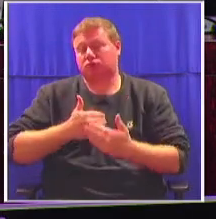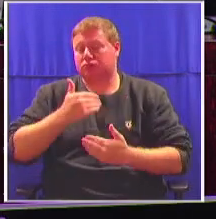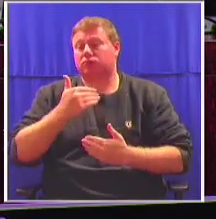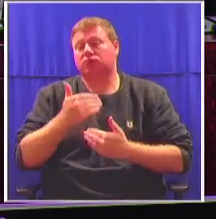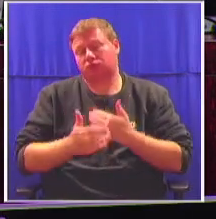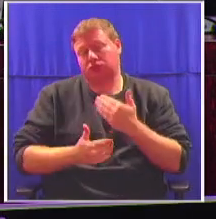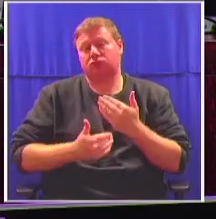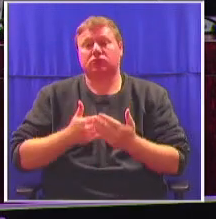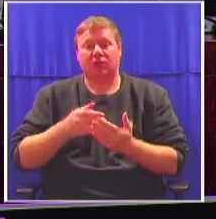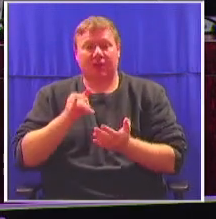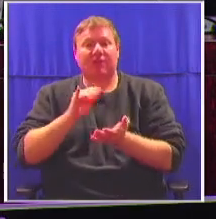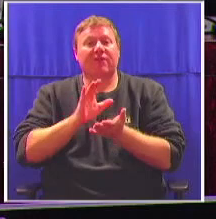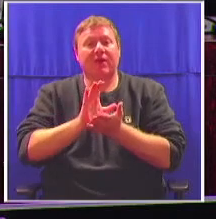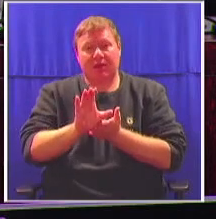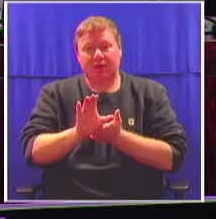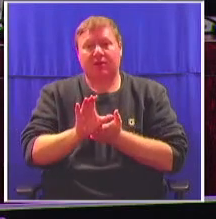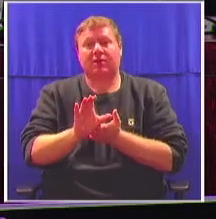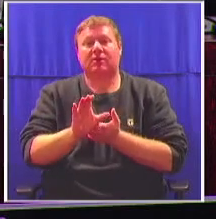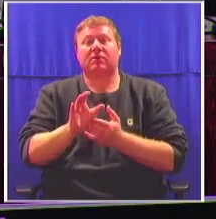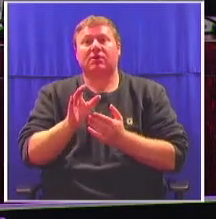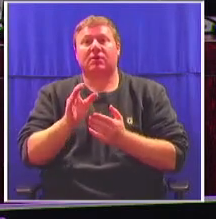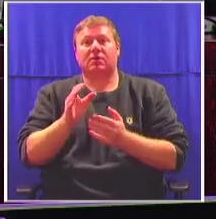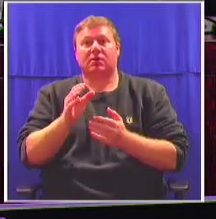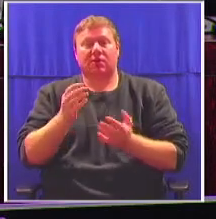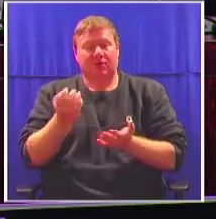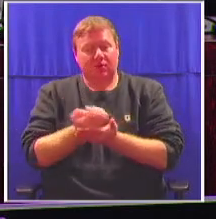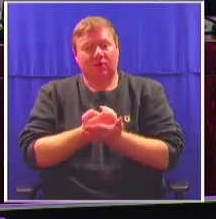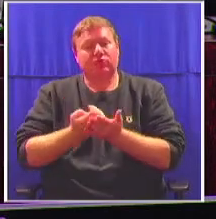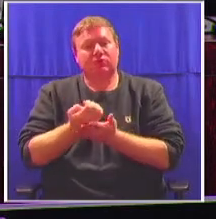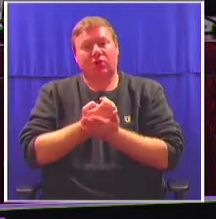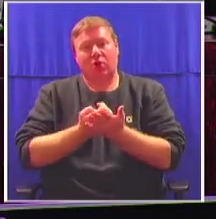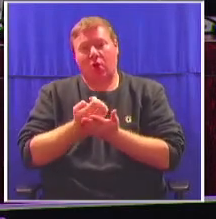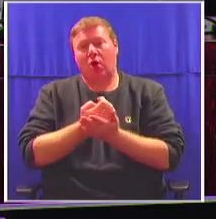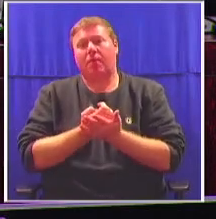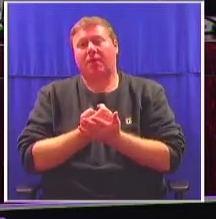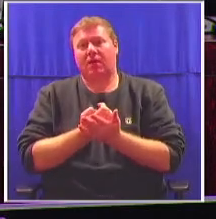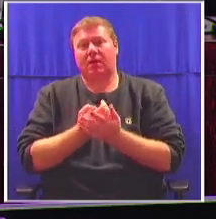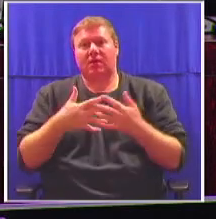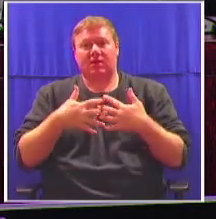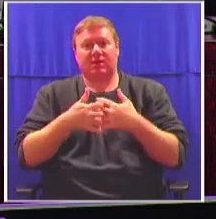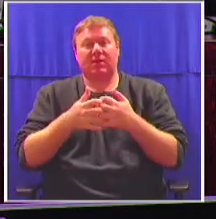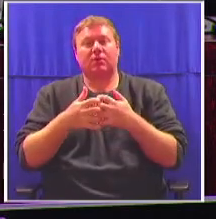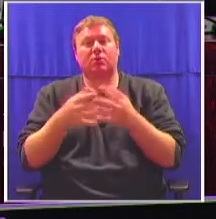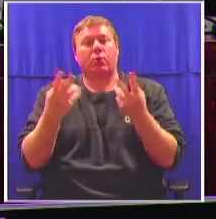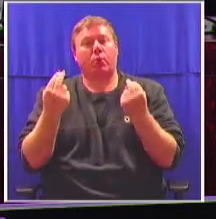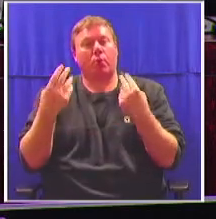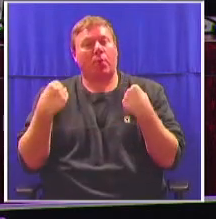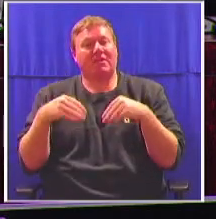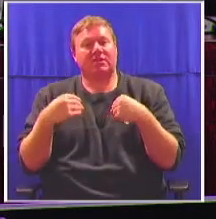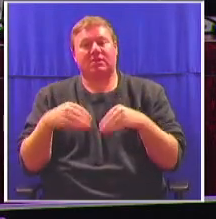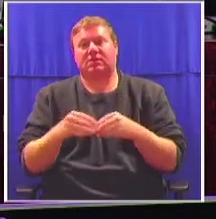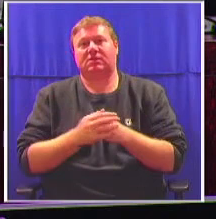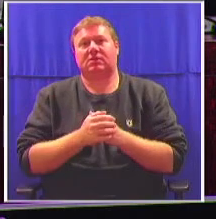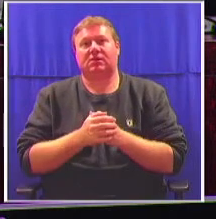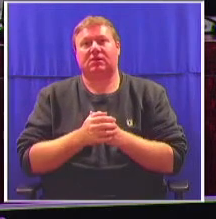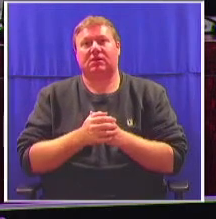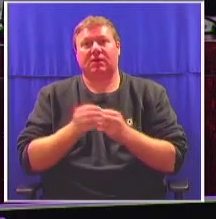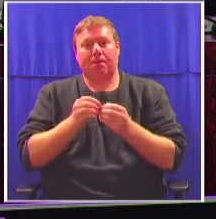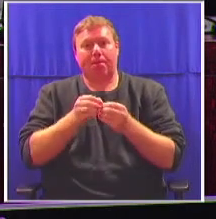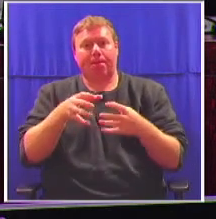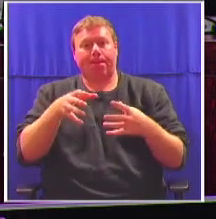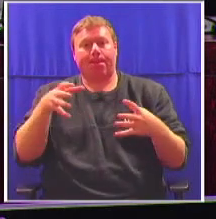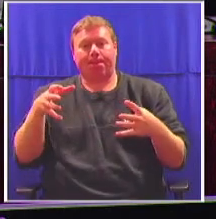into investments into the productive economy, establishing new enterprises,